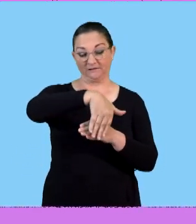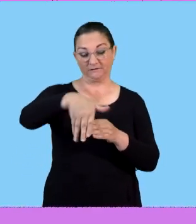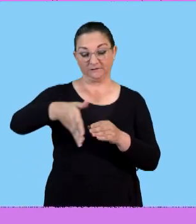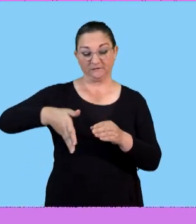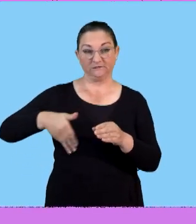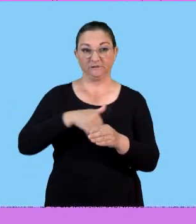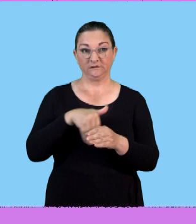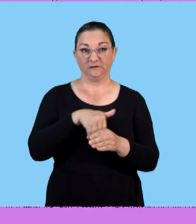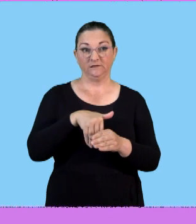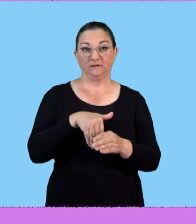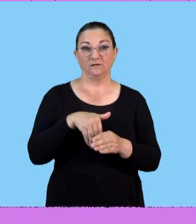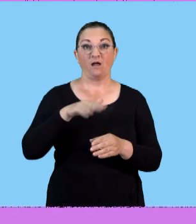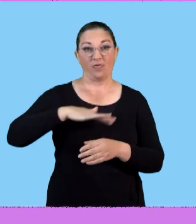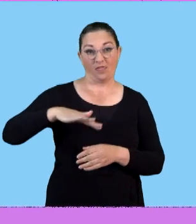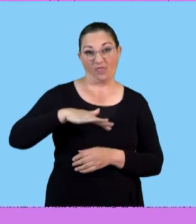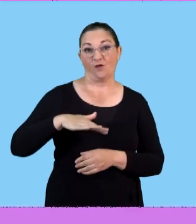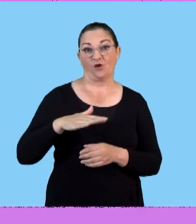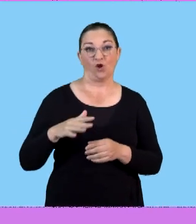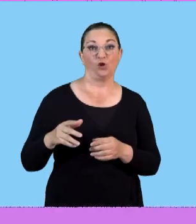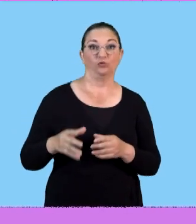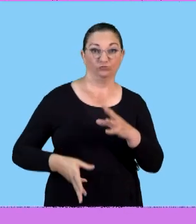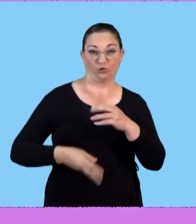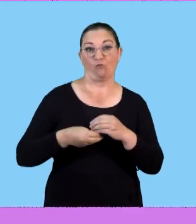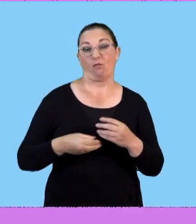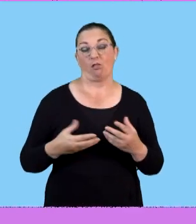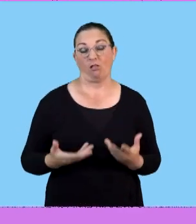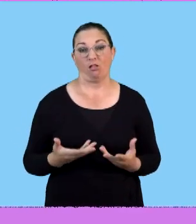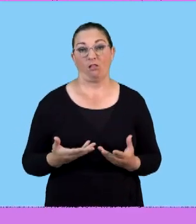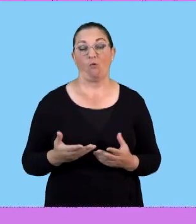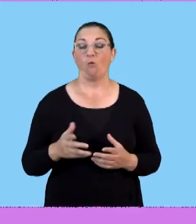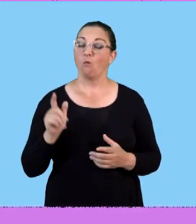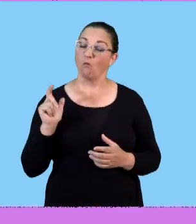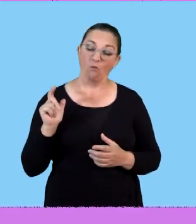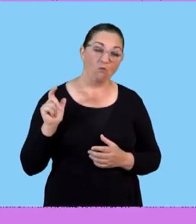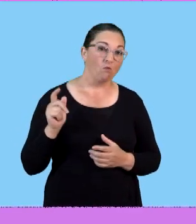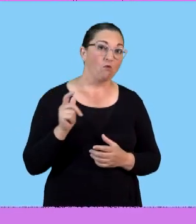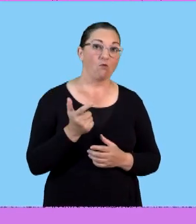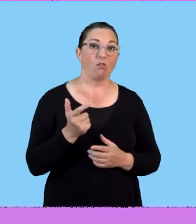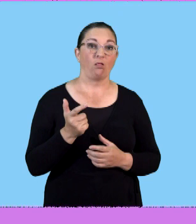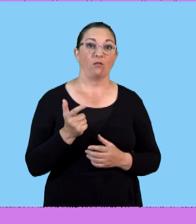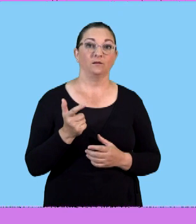right? Total exterior area of all